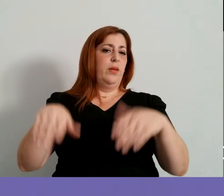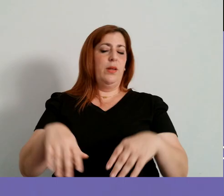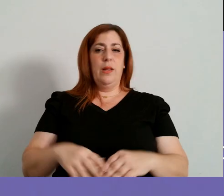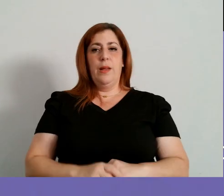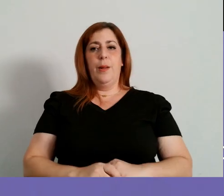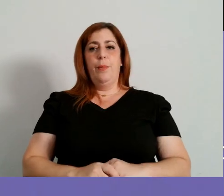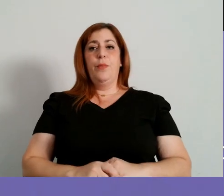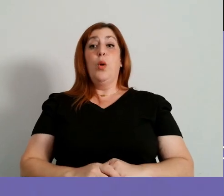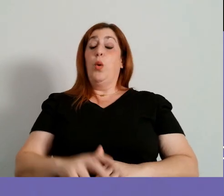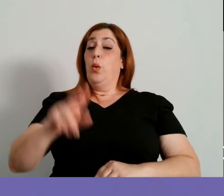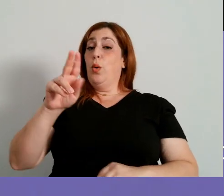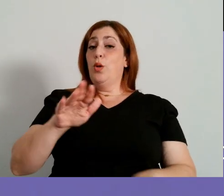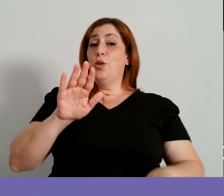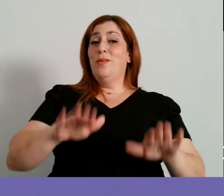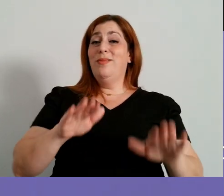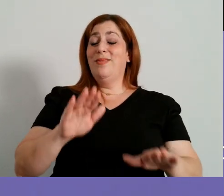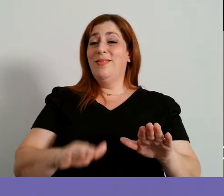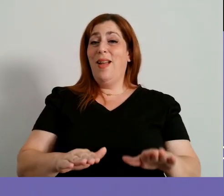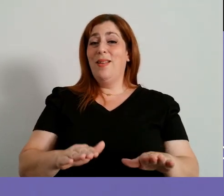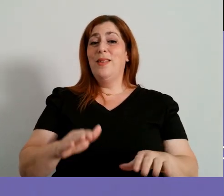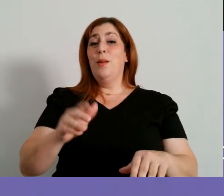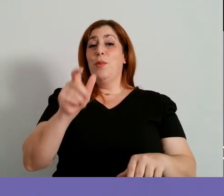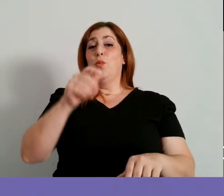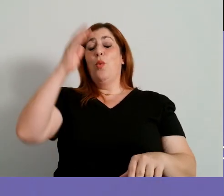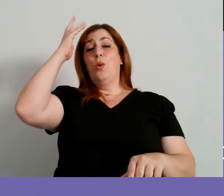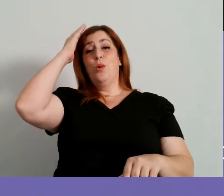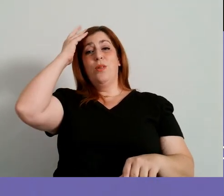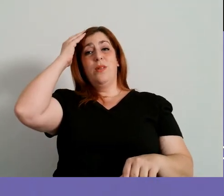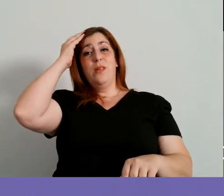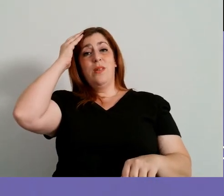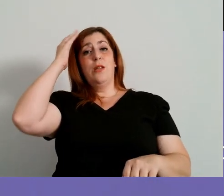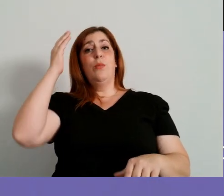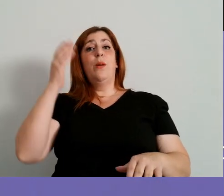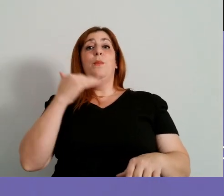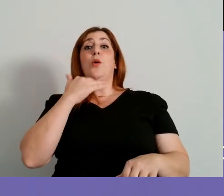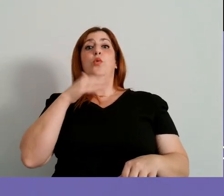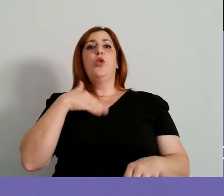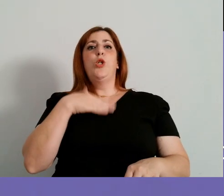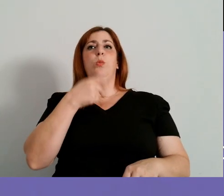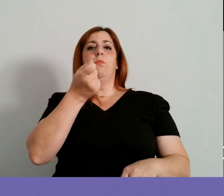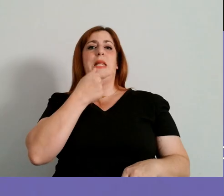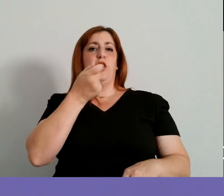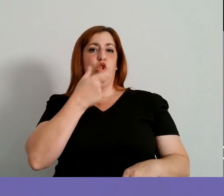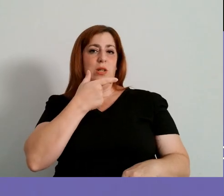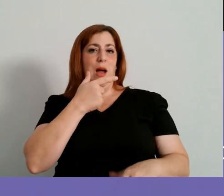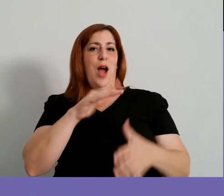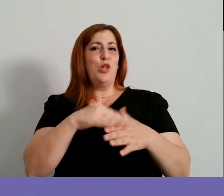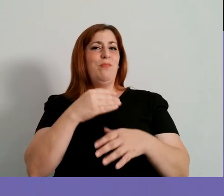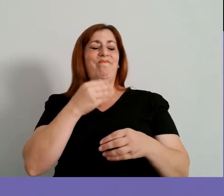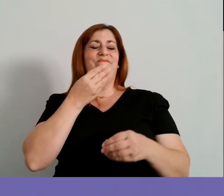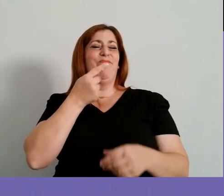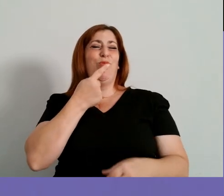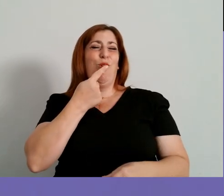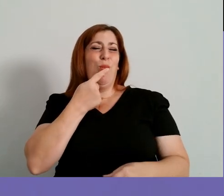example, even to medication, can be a barrier to healthcare.